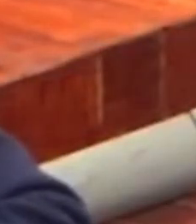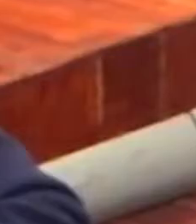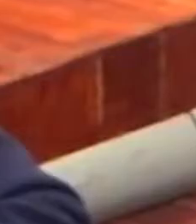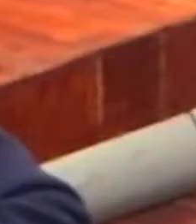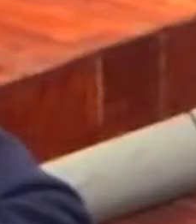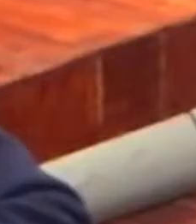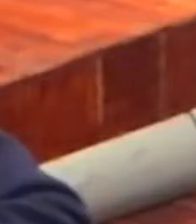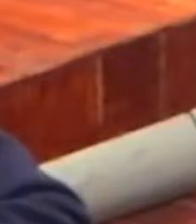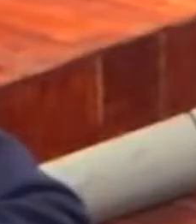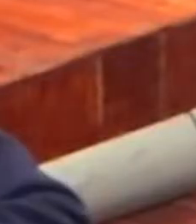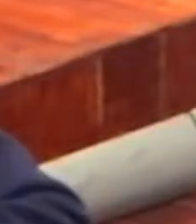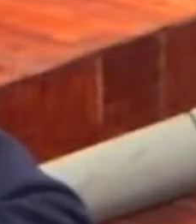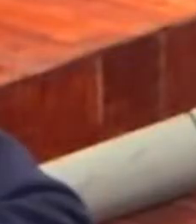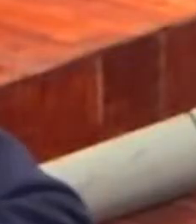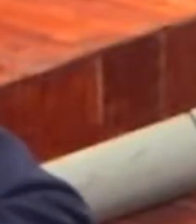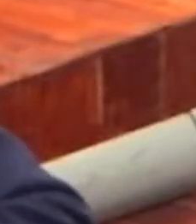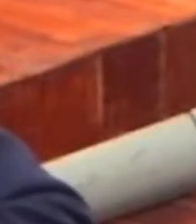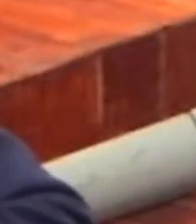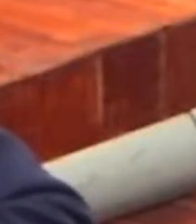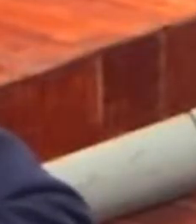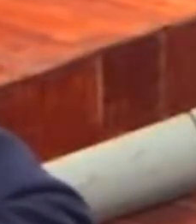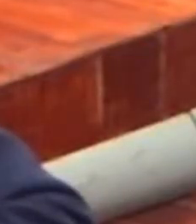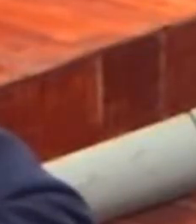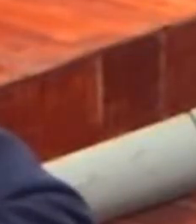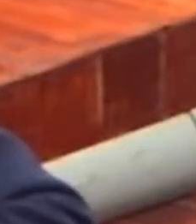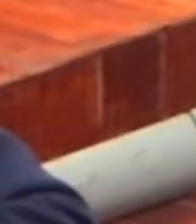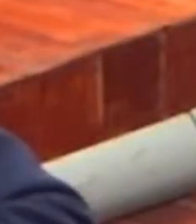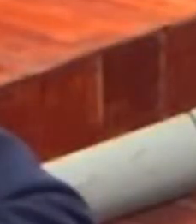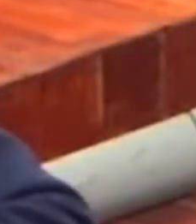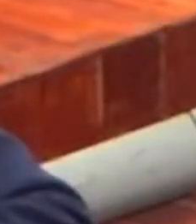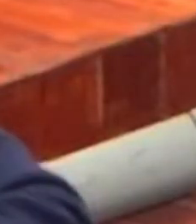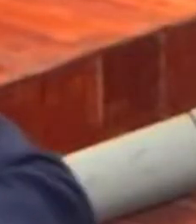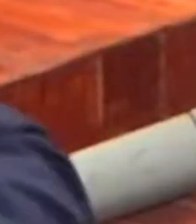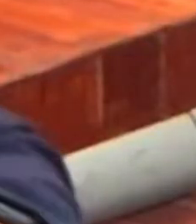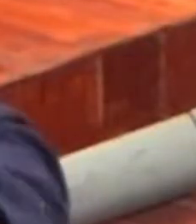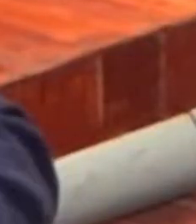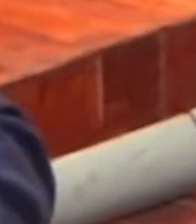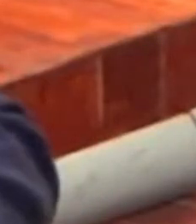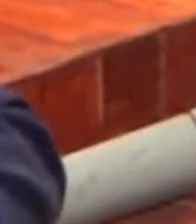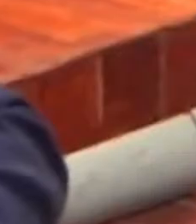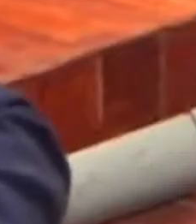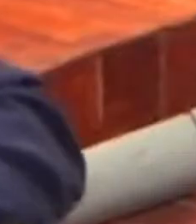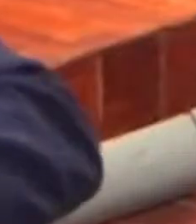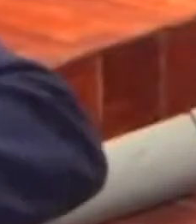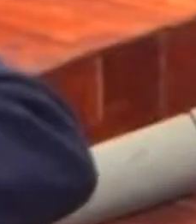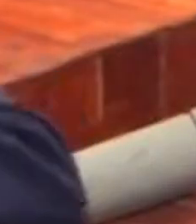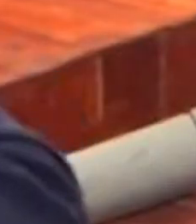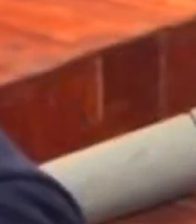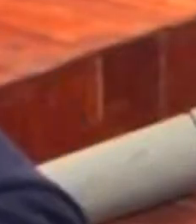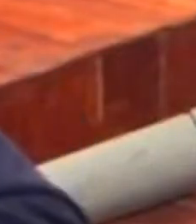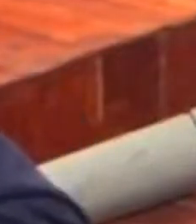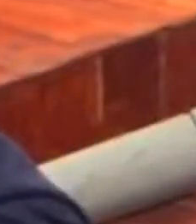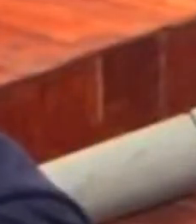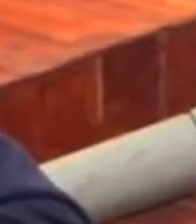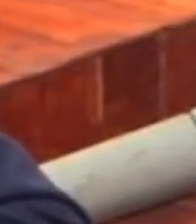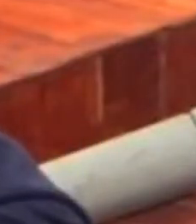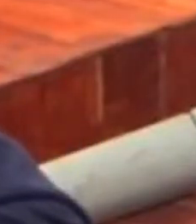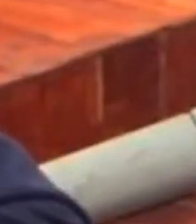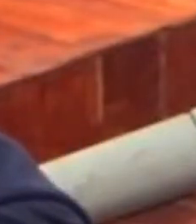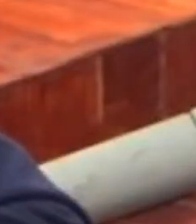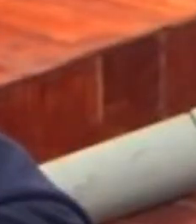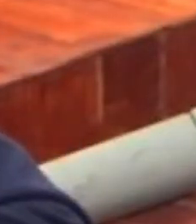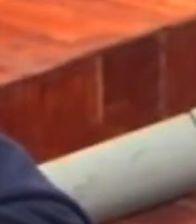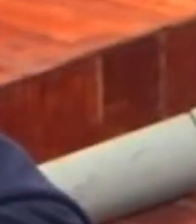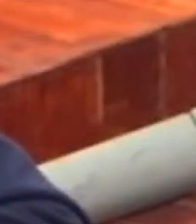Trade Organization, WTO, and the ramifications thereof. To provide a background, Chair, the World